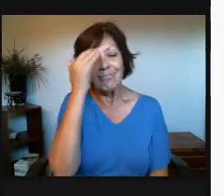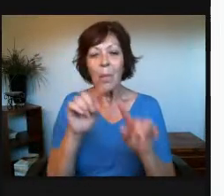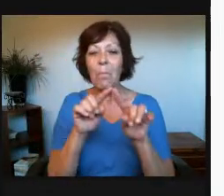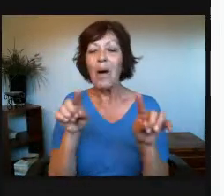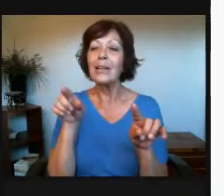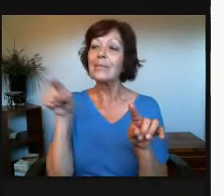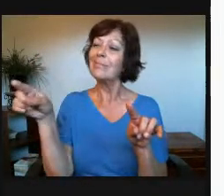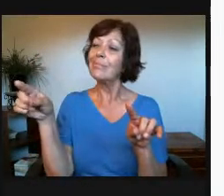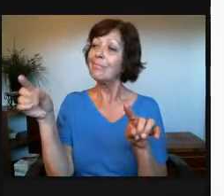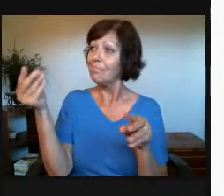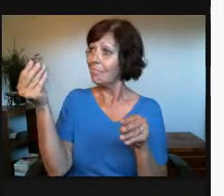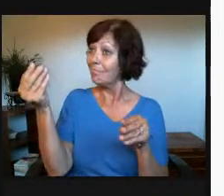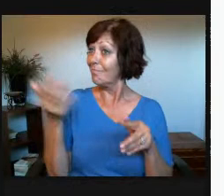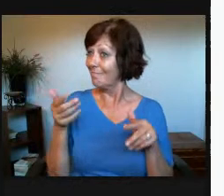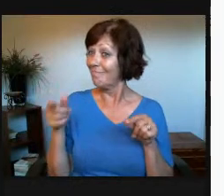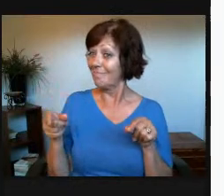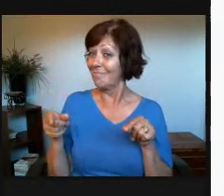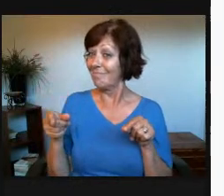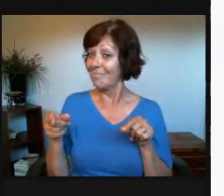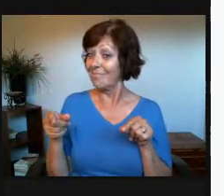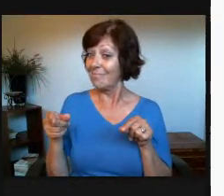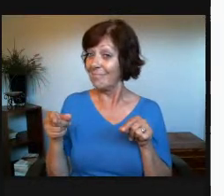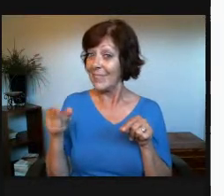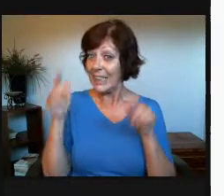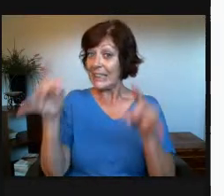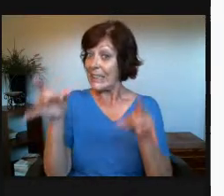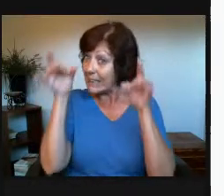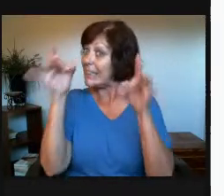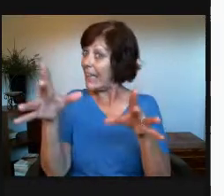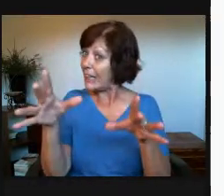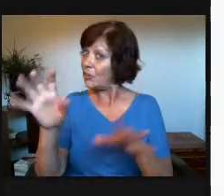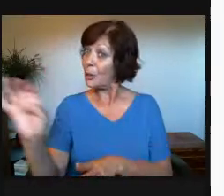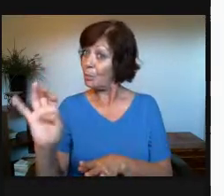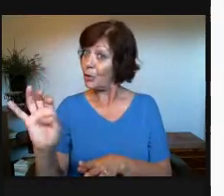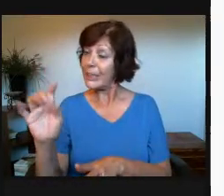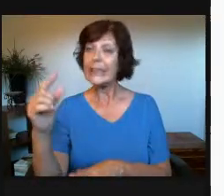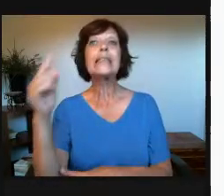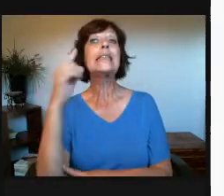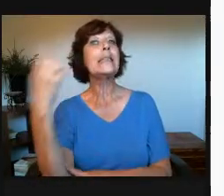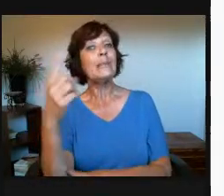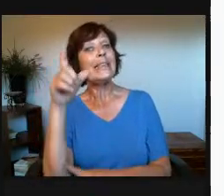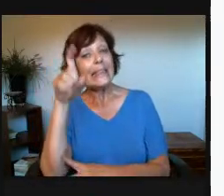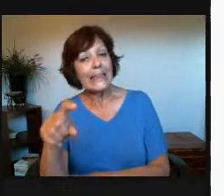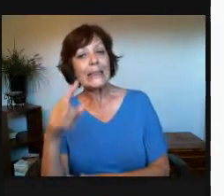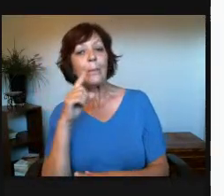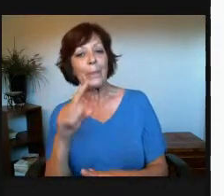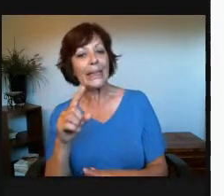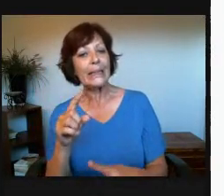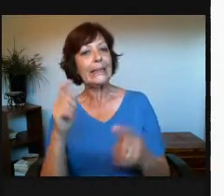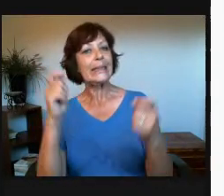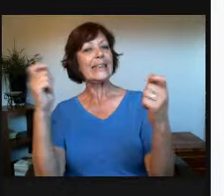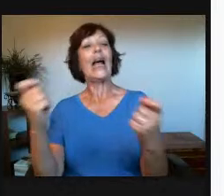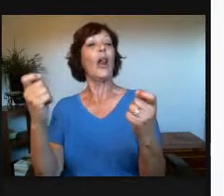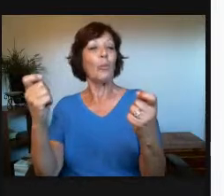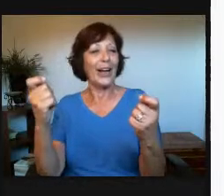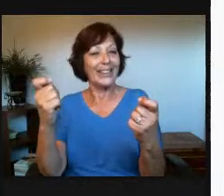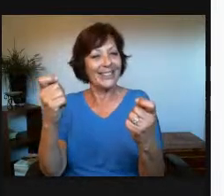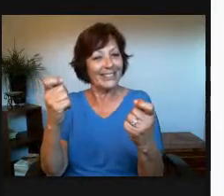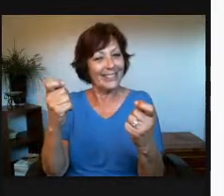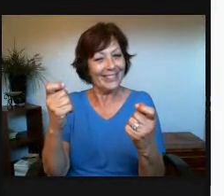just pointed out to me that disaster emergency preparedness is something that needs to be celebrated and thought